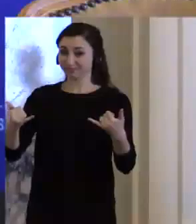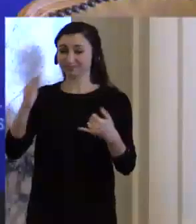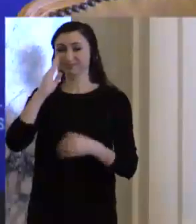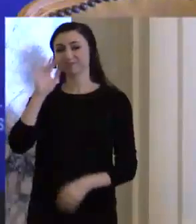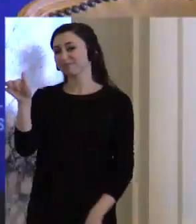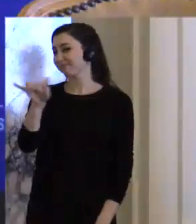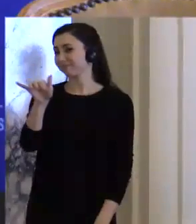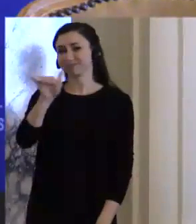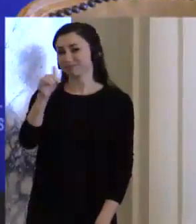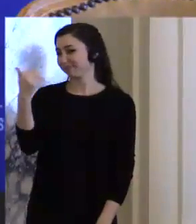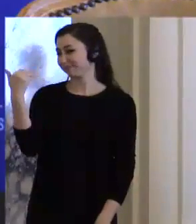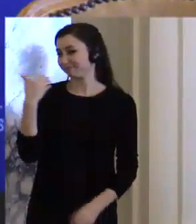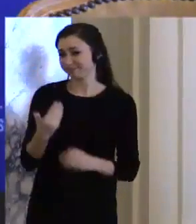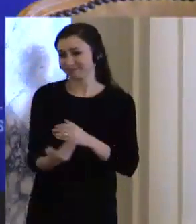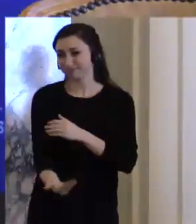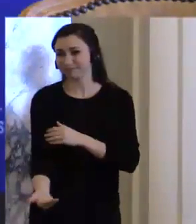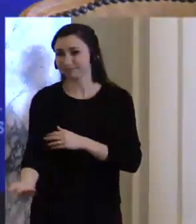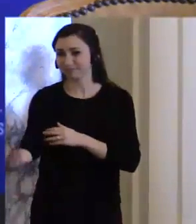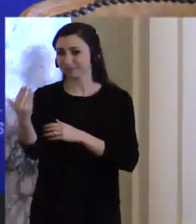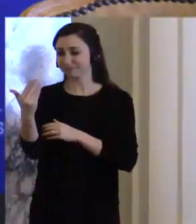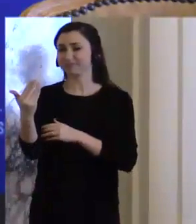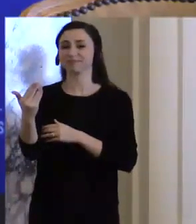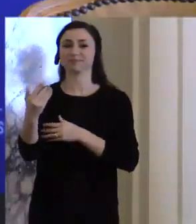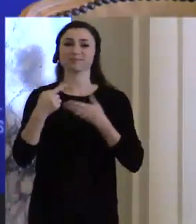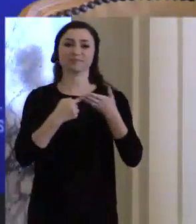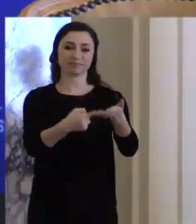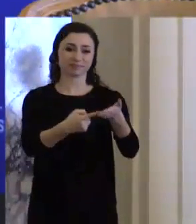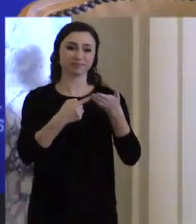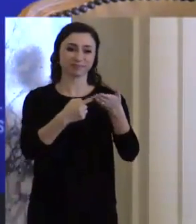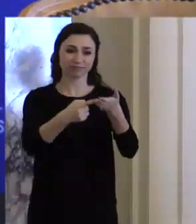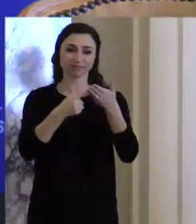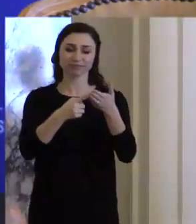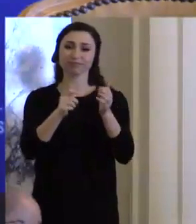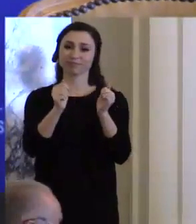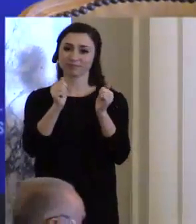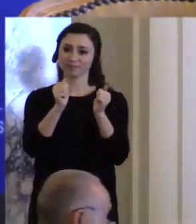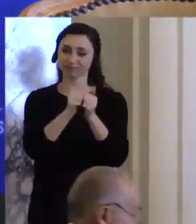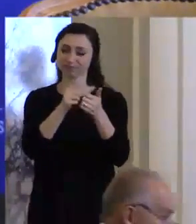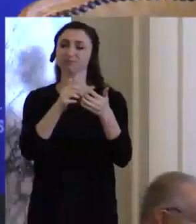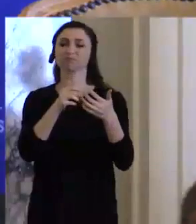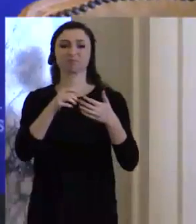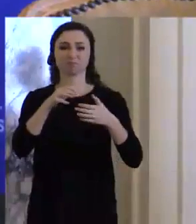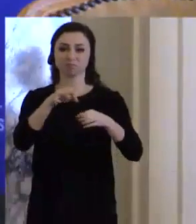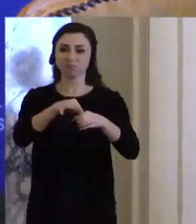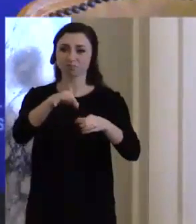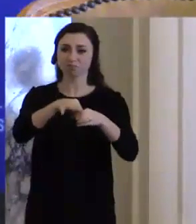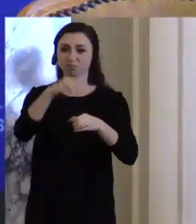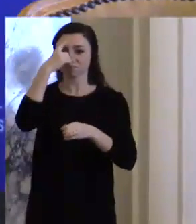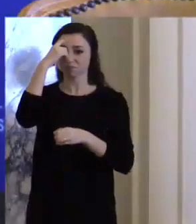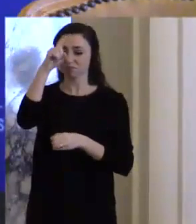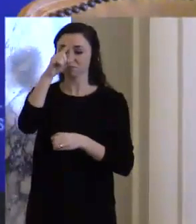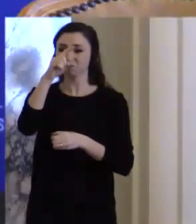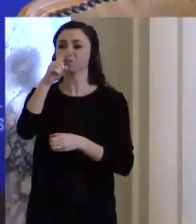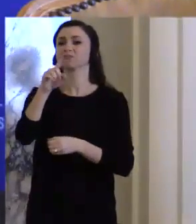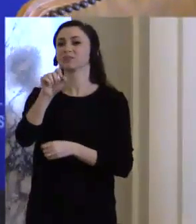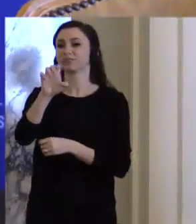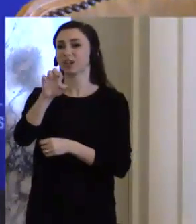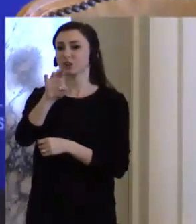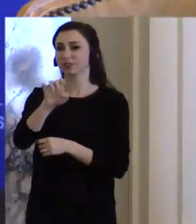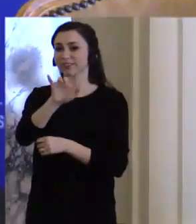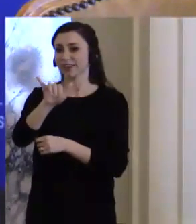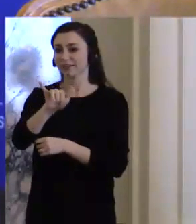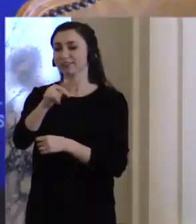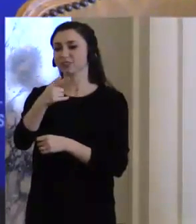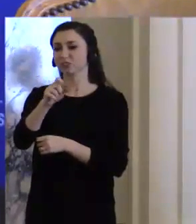this morning at the dialogue with the candidates for the post of Secretary General. Ambassador Mendez will be given 50 minutes to make